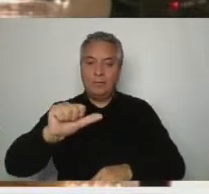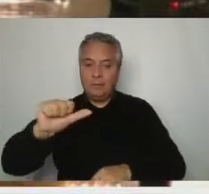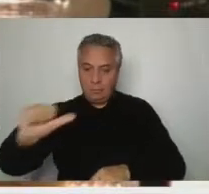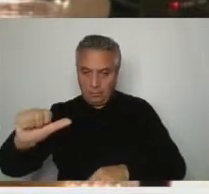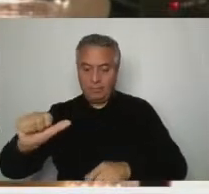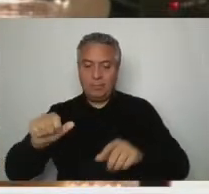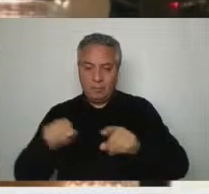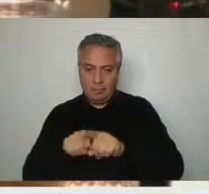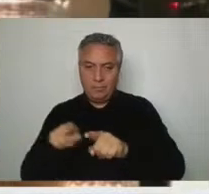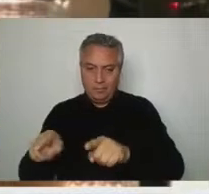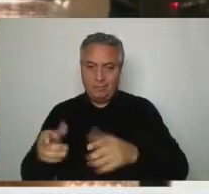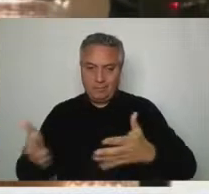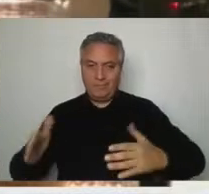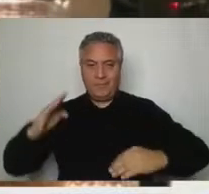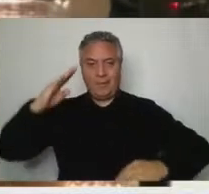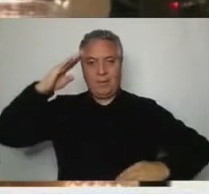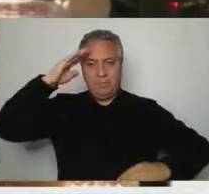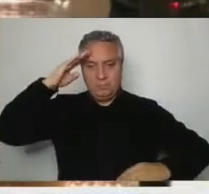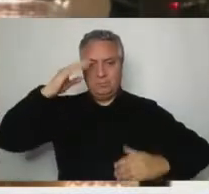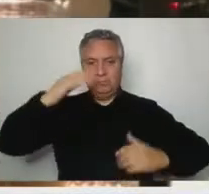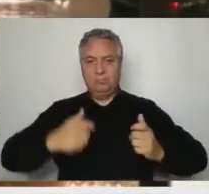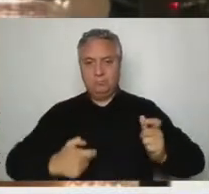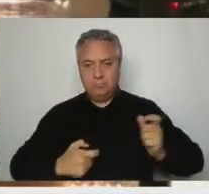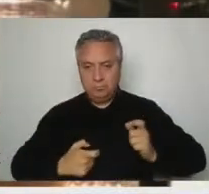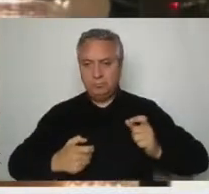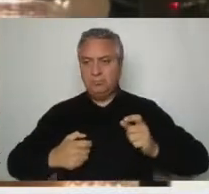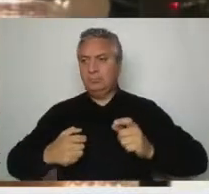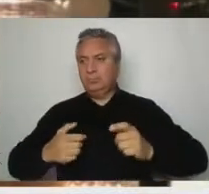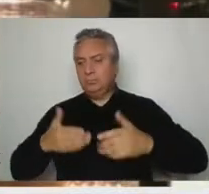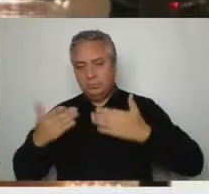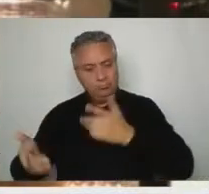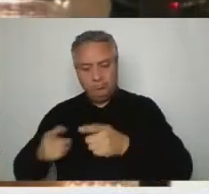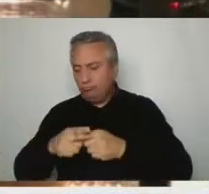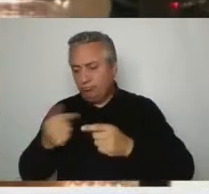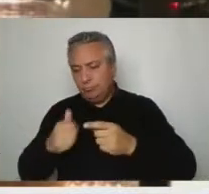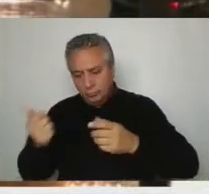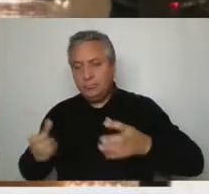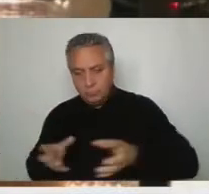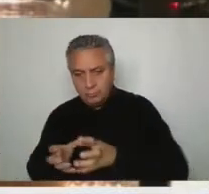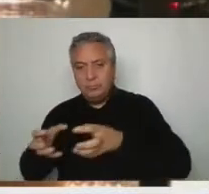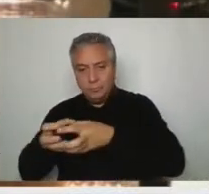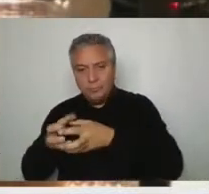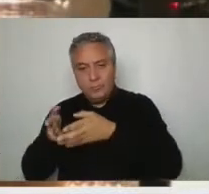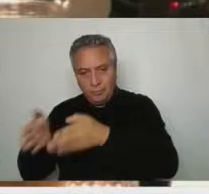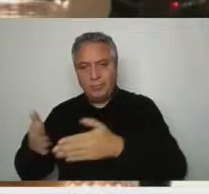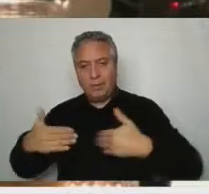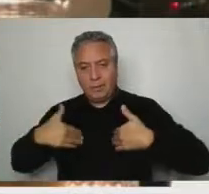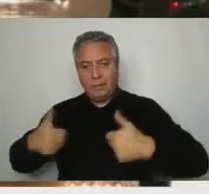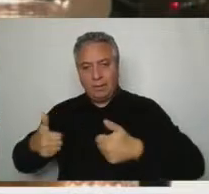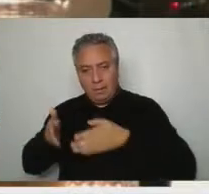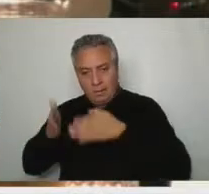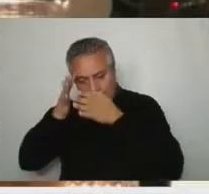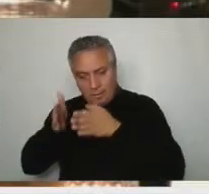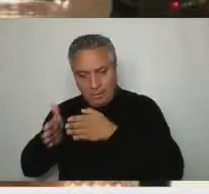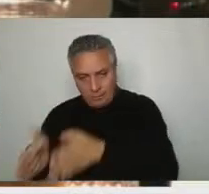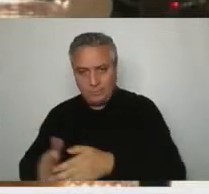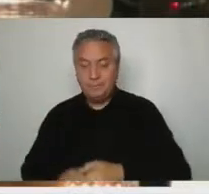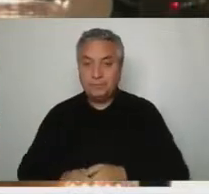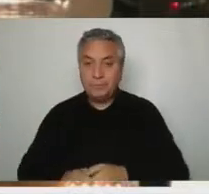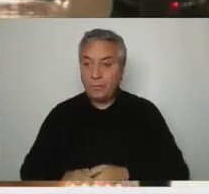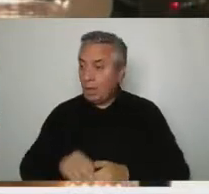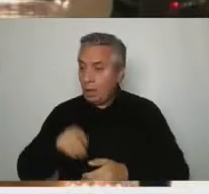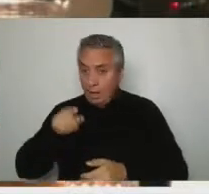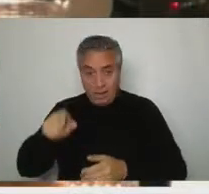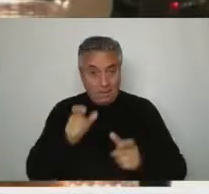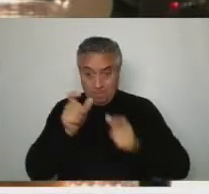So the system that we have started to set up since last year is one whereby all of the persons